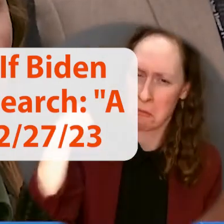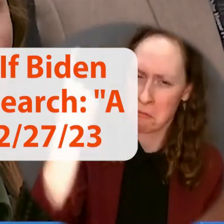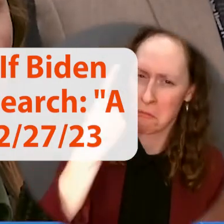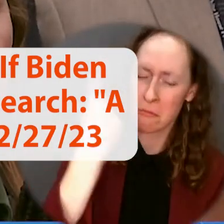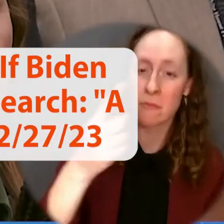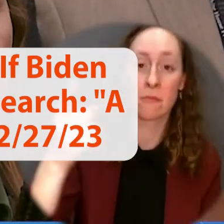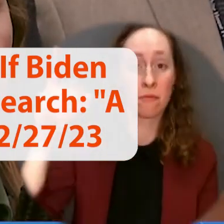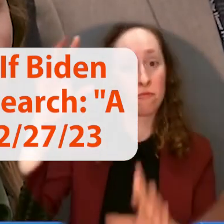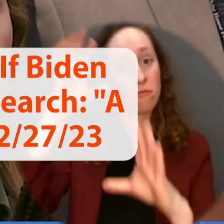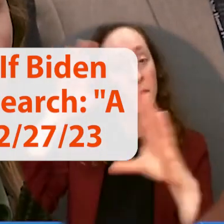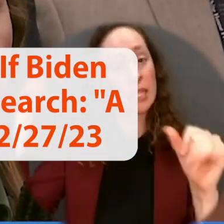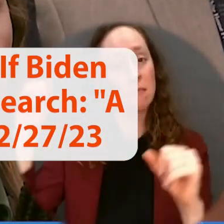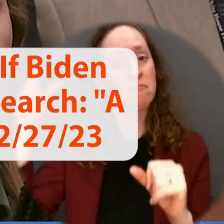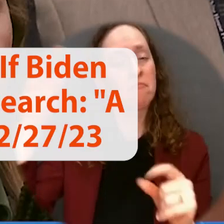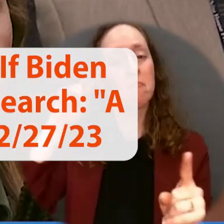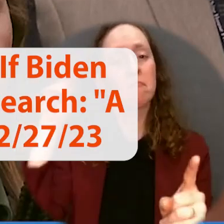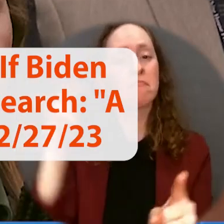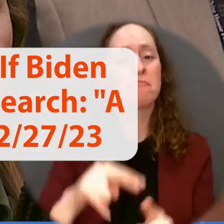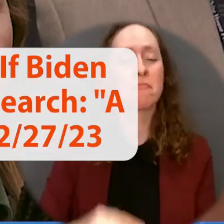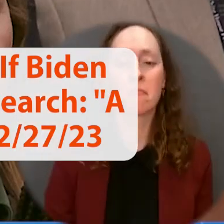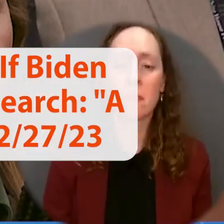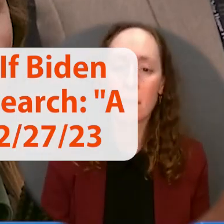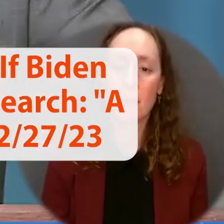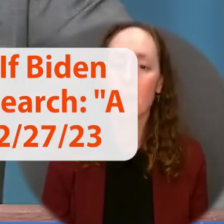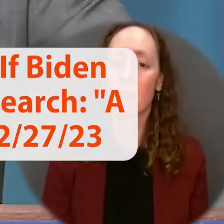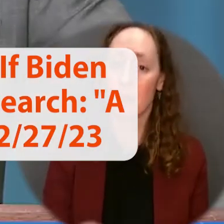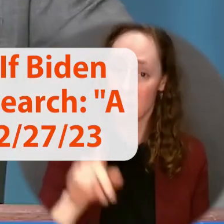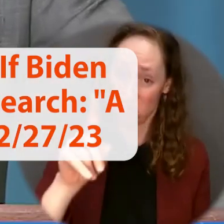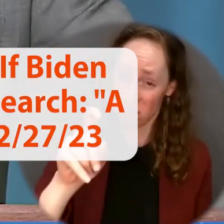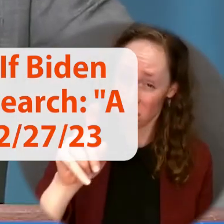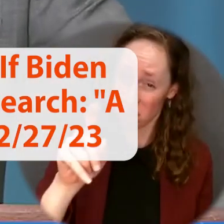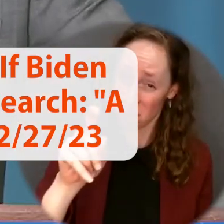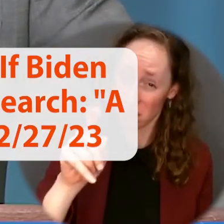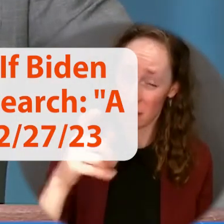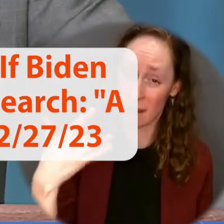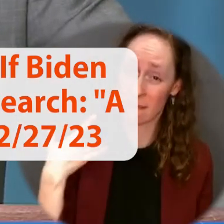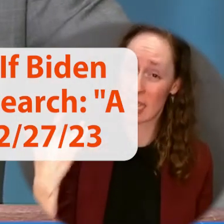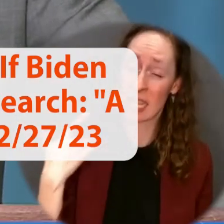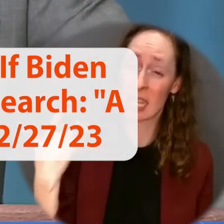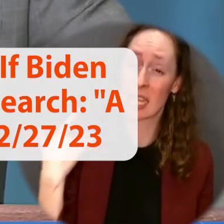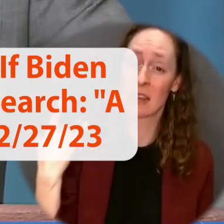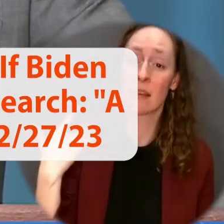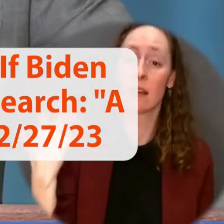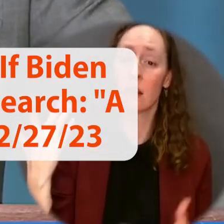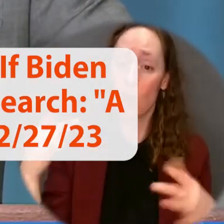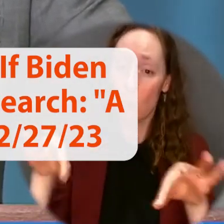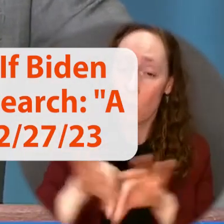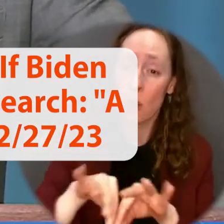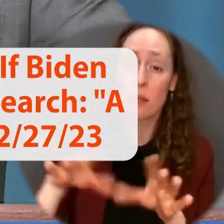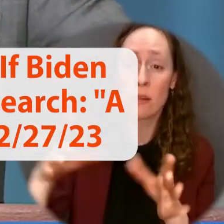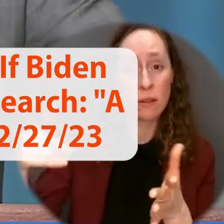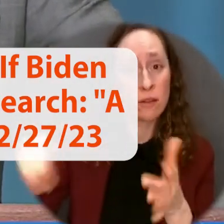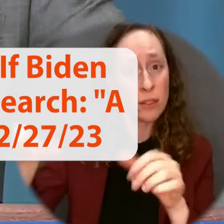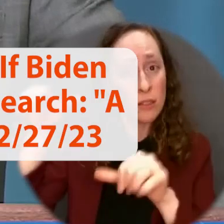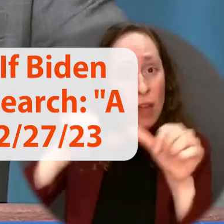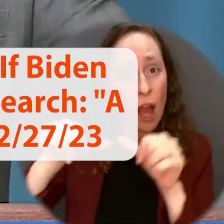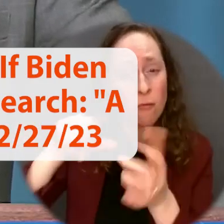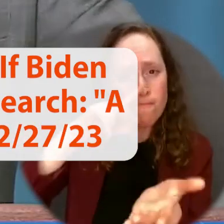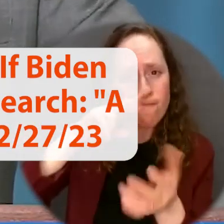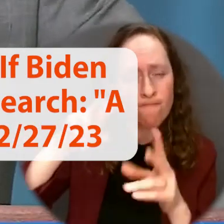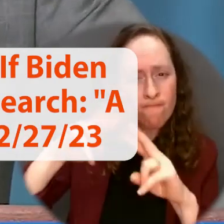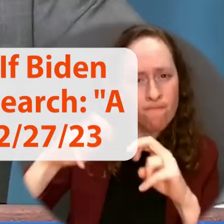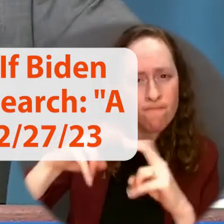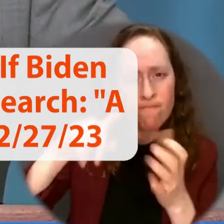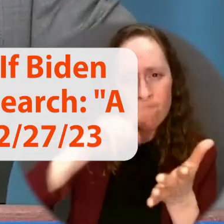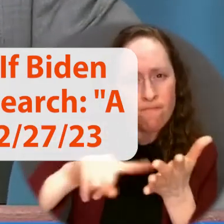to gain-of-function research? Does the reward outweigh the risk when it comes to gain of? That type of research is I got a proven. history degree. You're